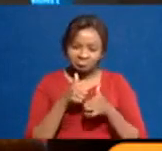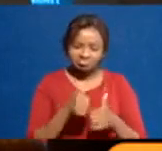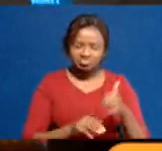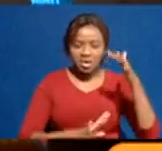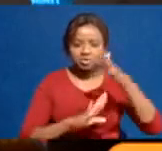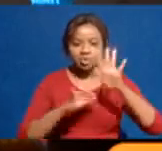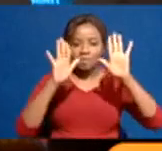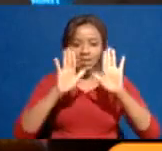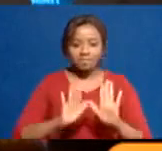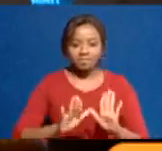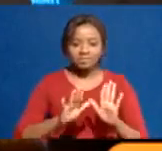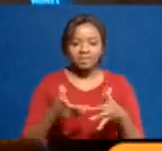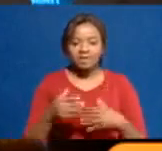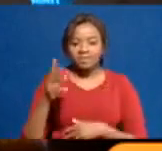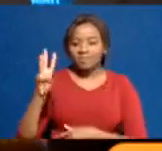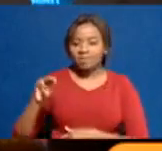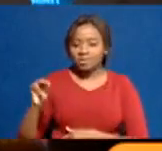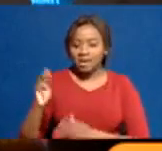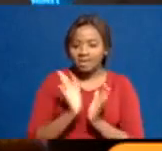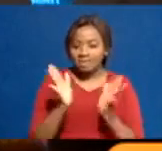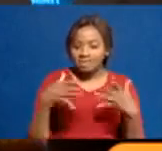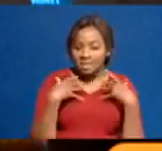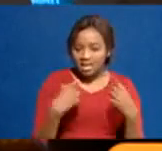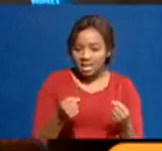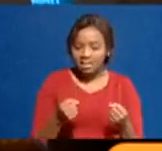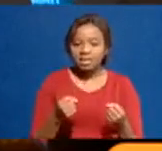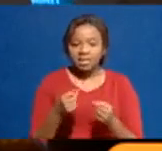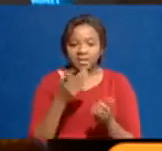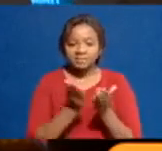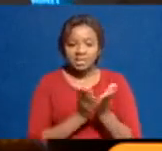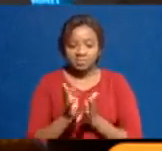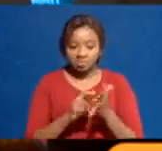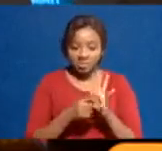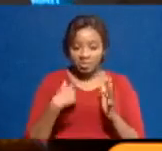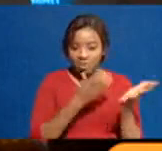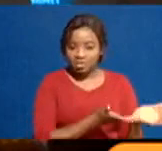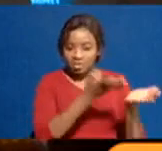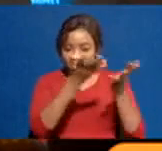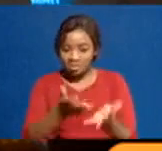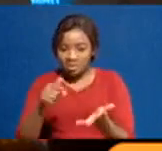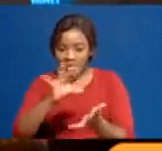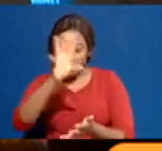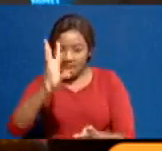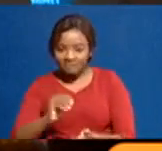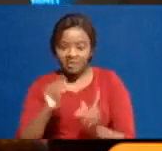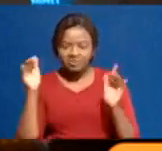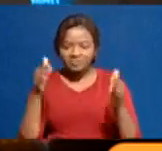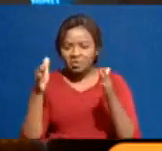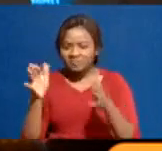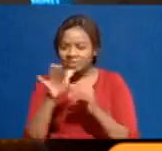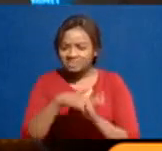health strategy. With it, we will bring mRNA innovation to Africa to address areas of high unmet